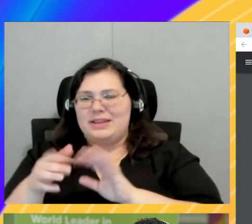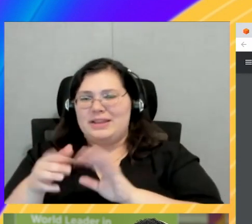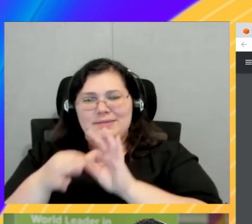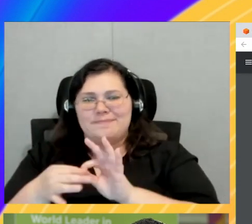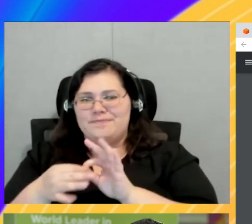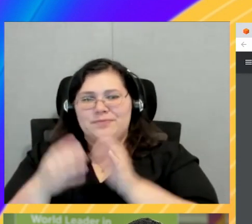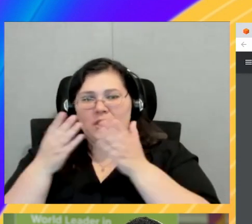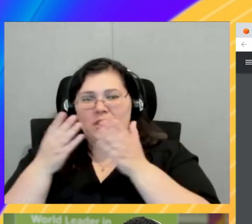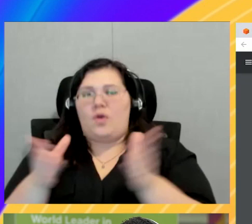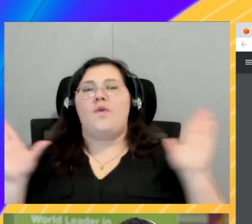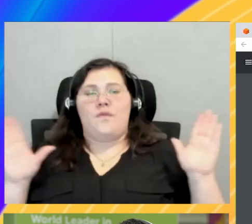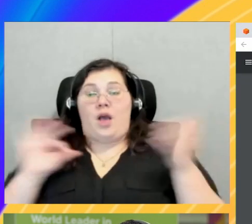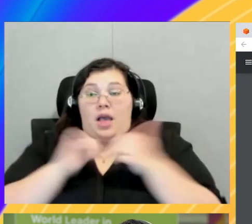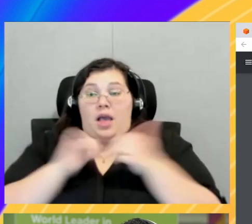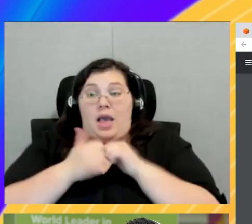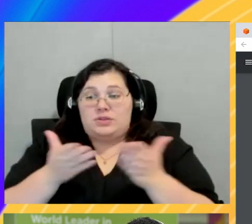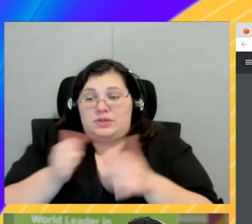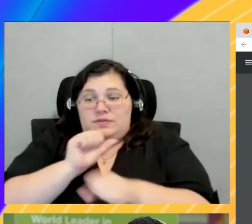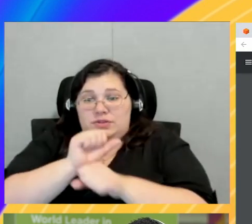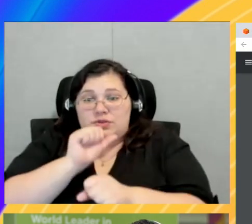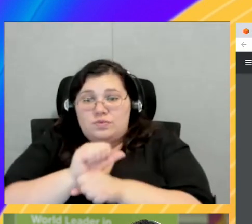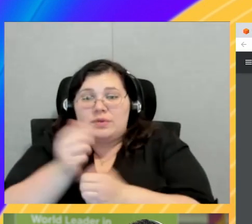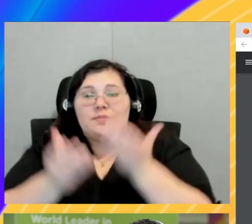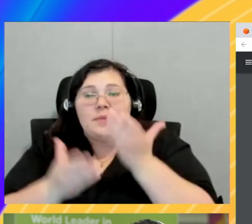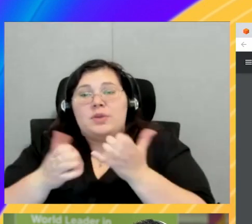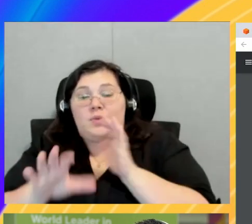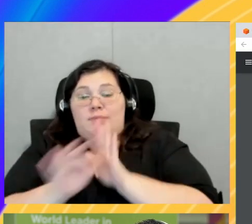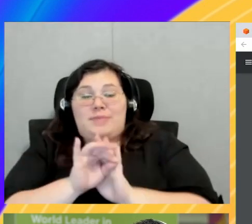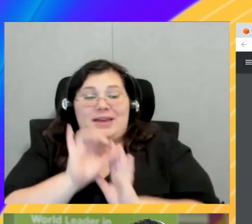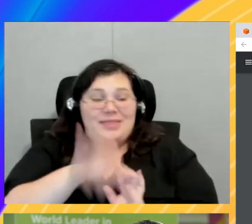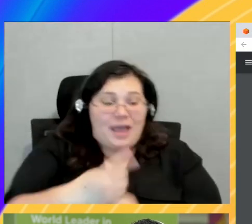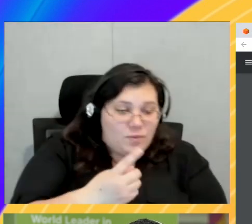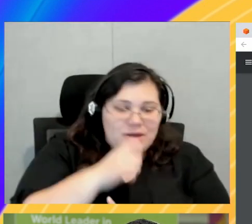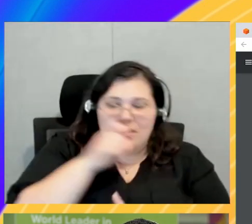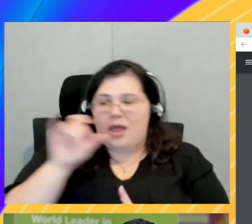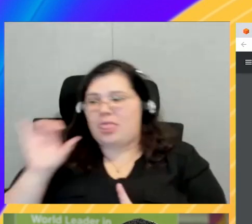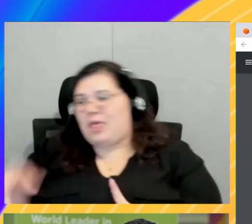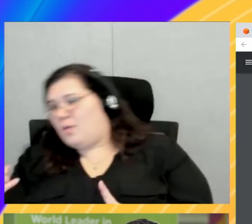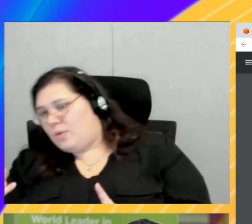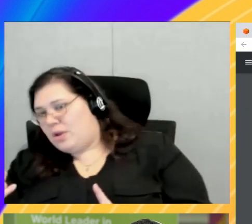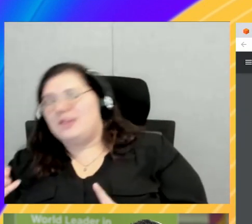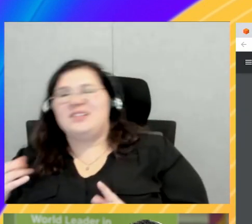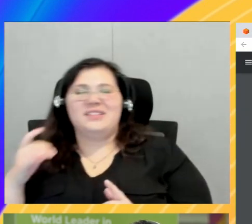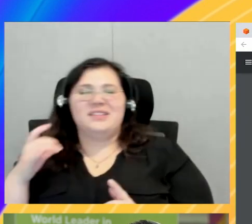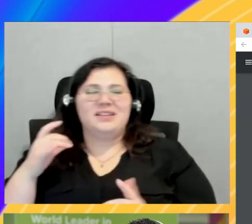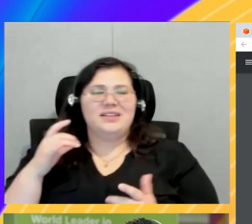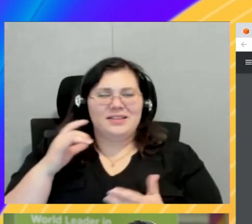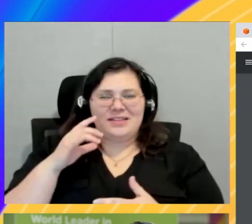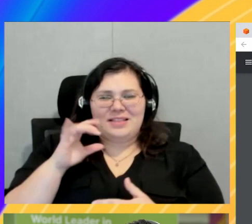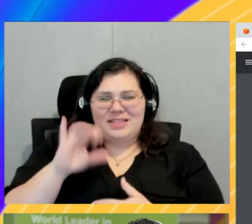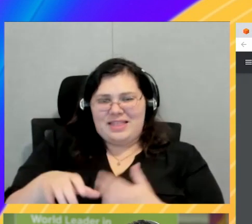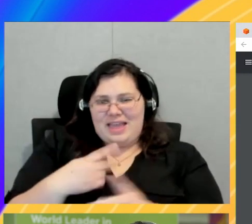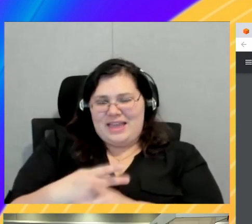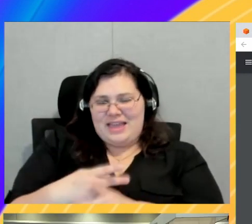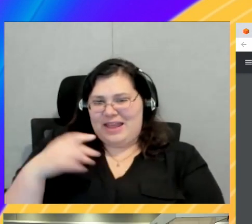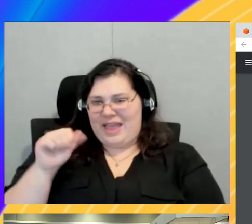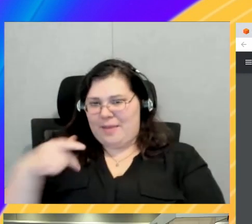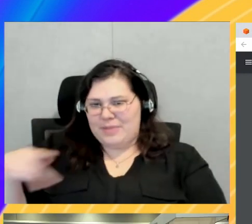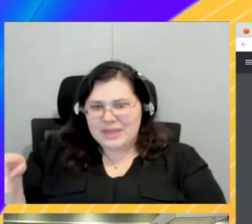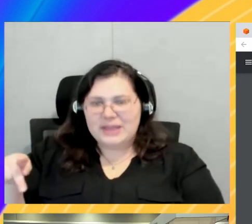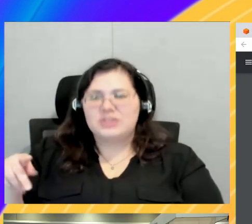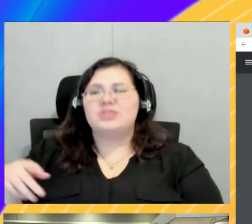work, why you might want to choose one service instead of a different service for this, like the application. Why cloud, the